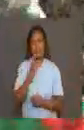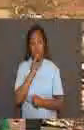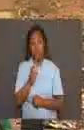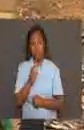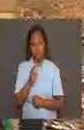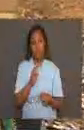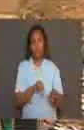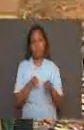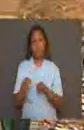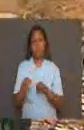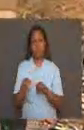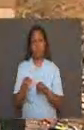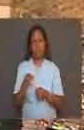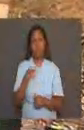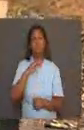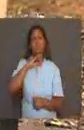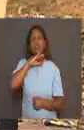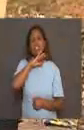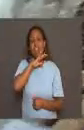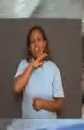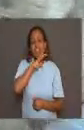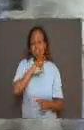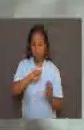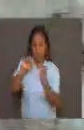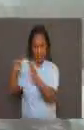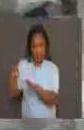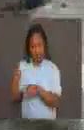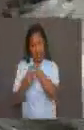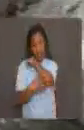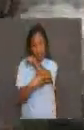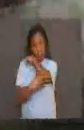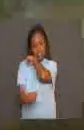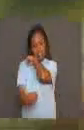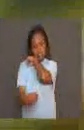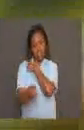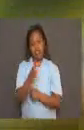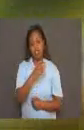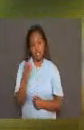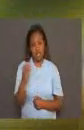Issues like waste disposal, poverty, and